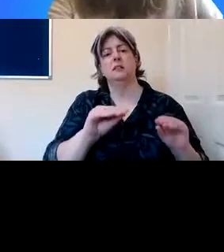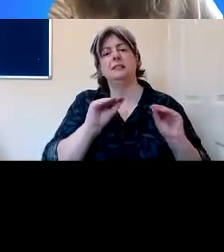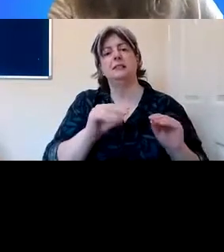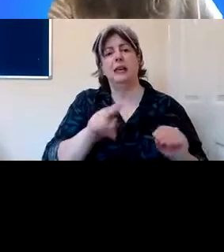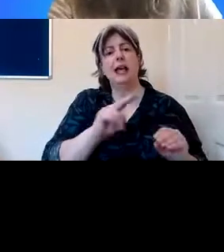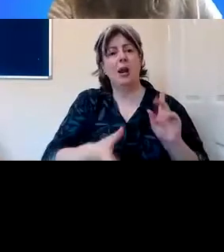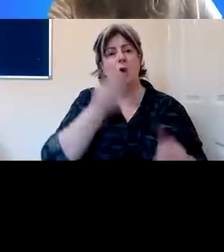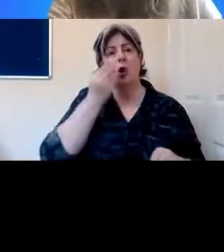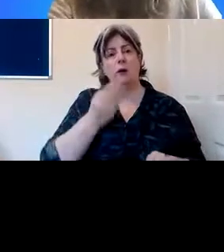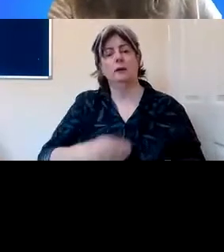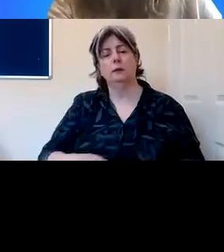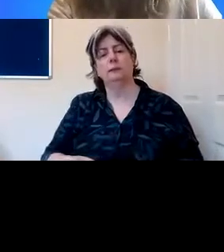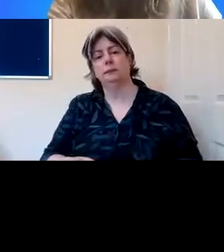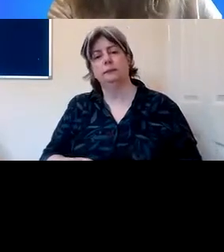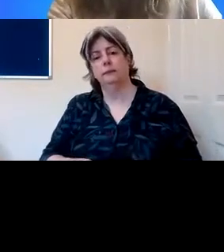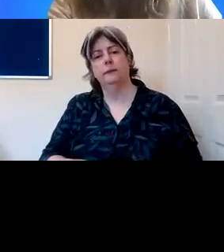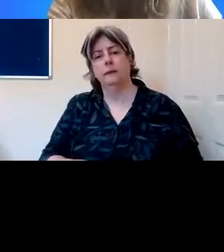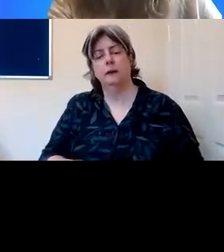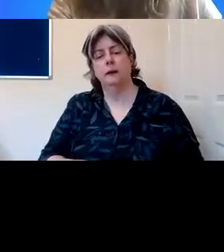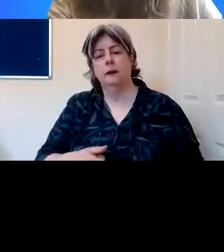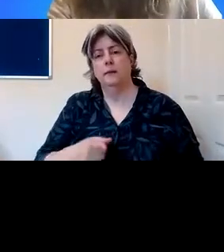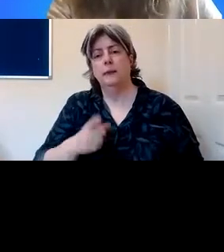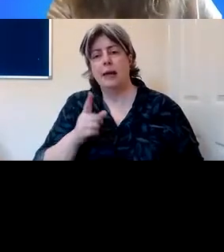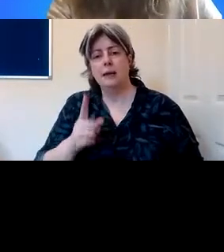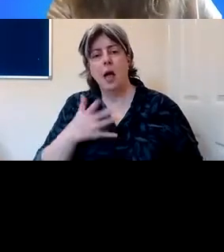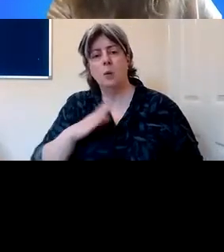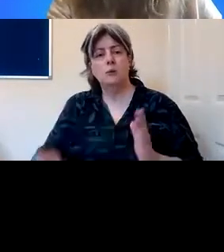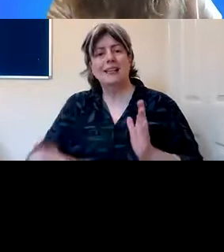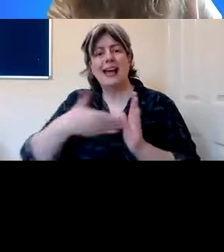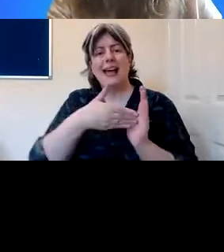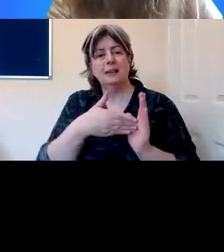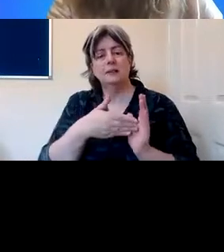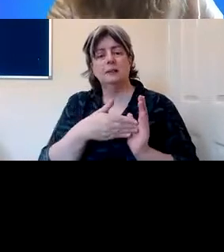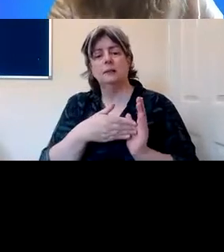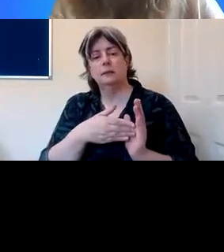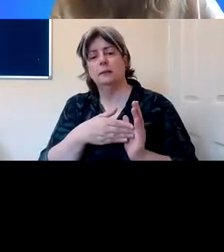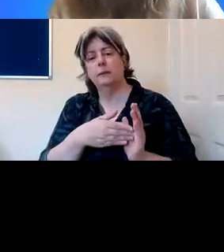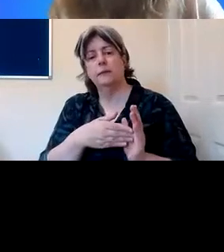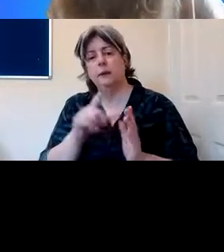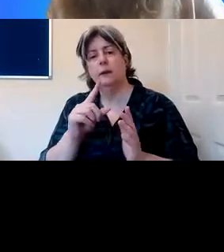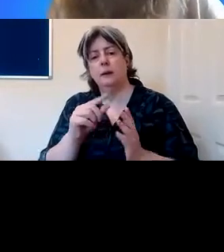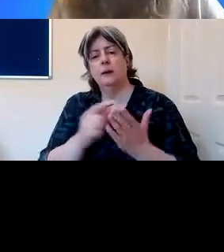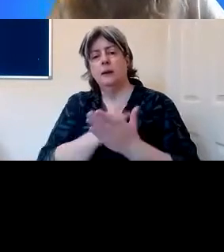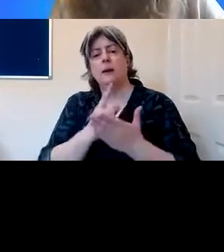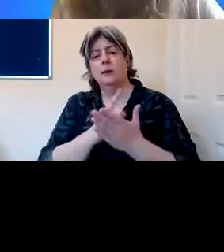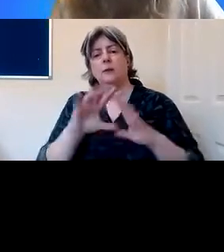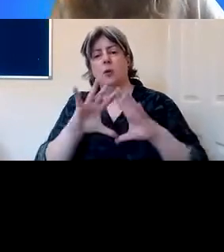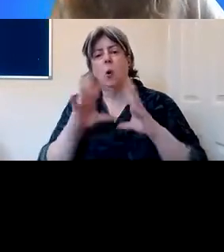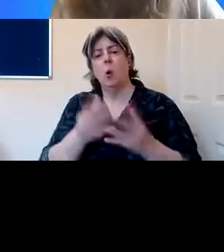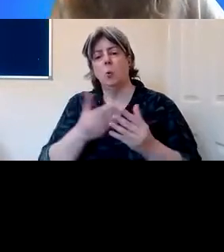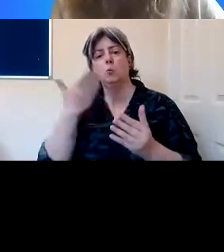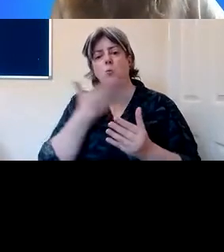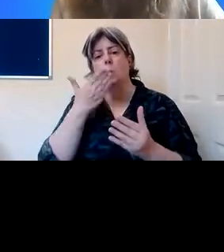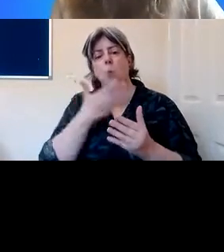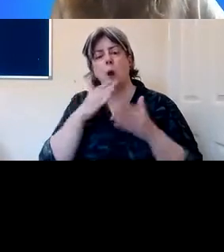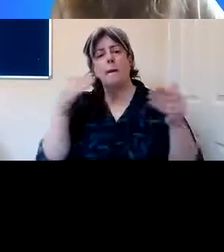that question, I'd like to add in a little bit around the whole school approach to mental health and wellbeing. So this